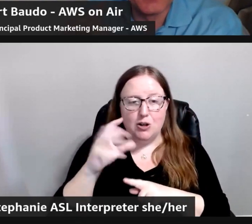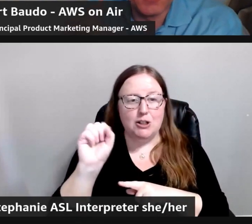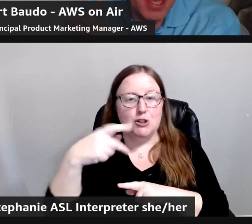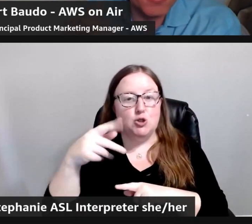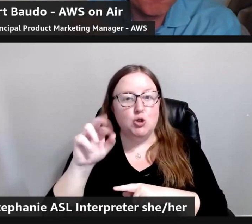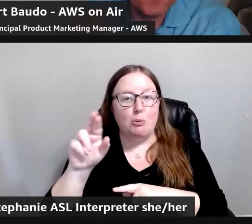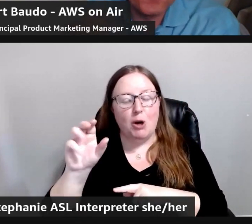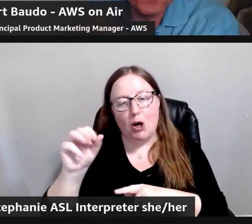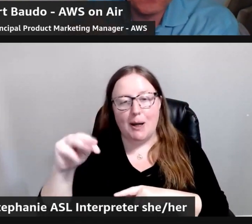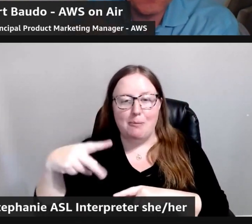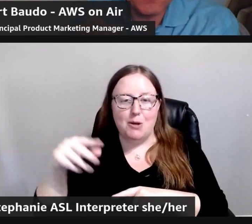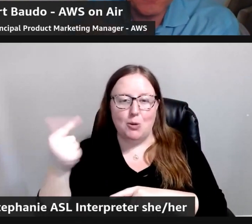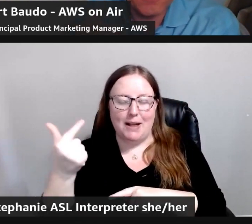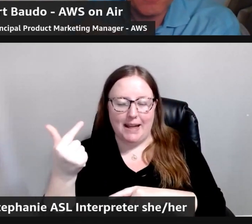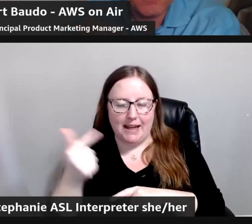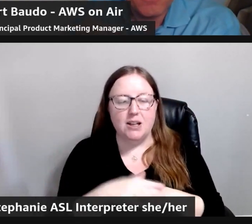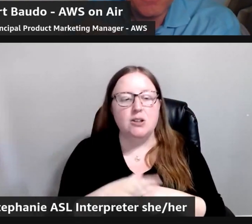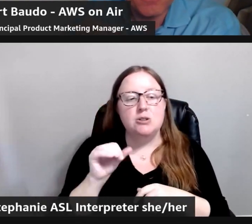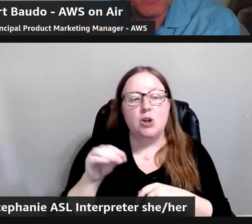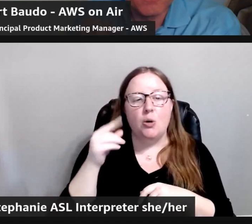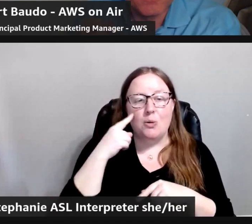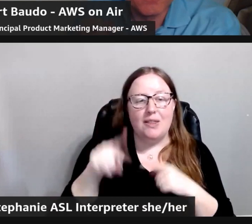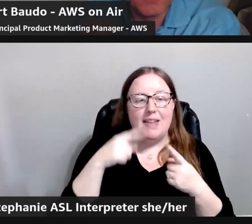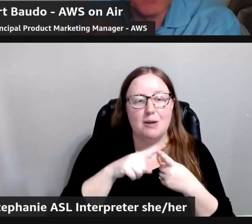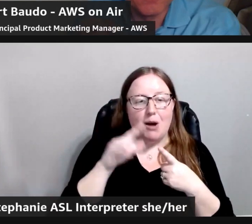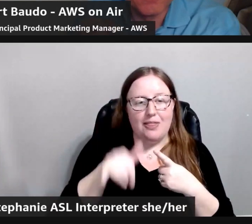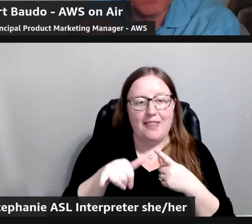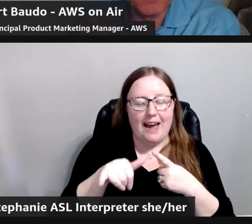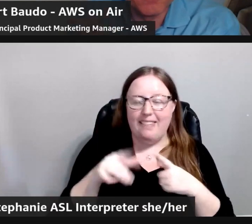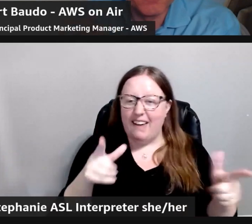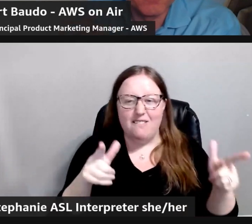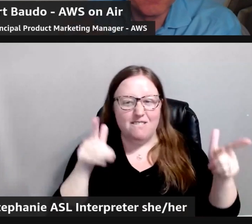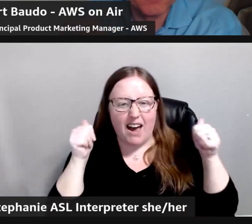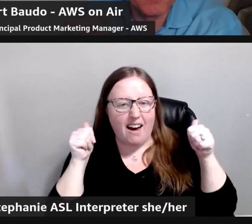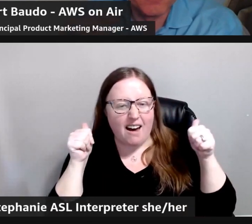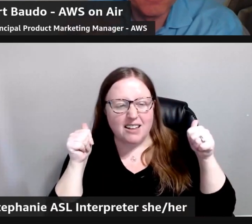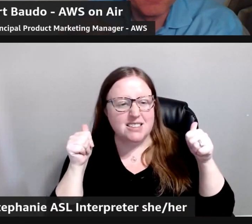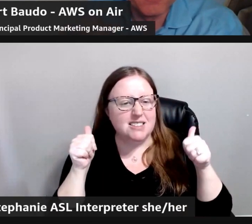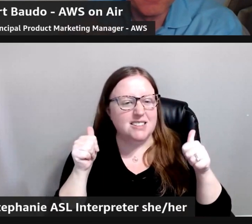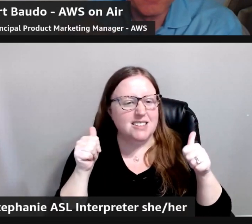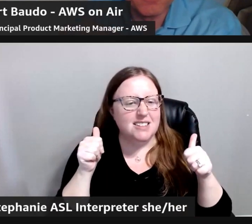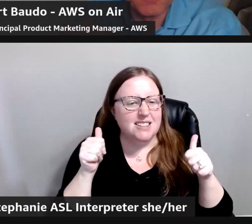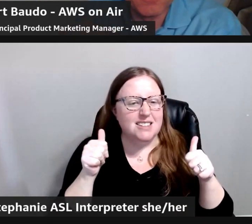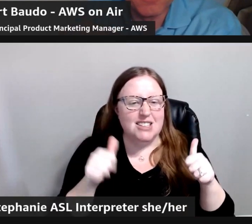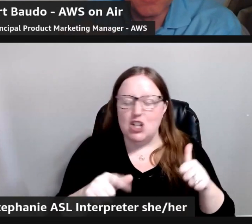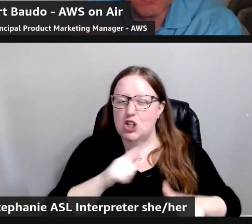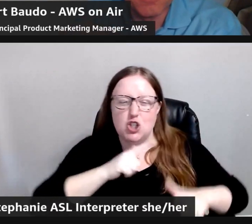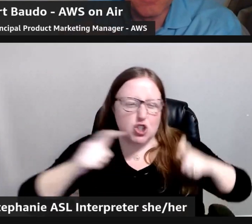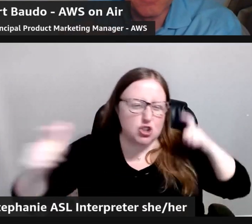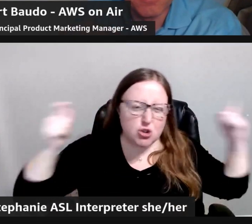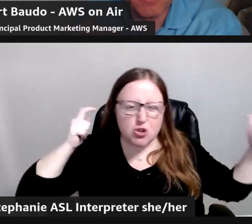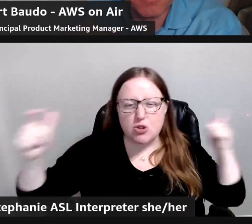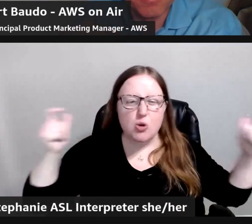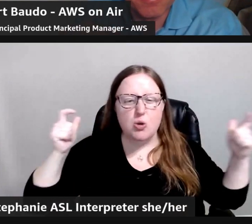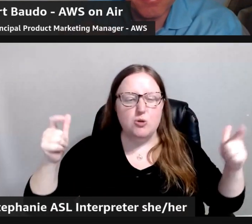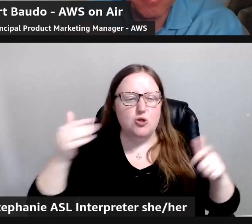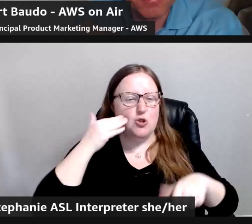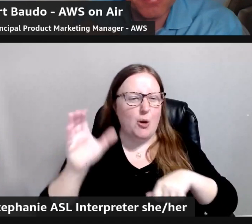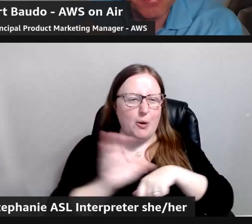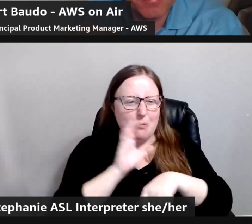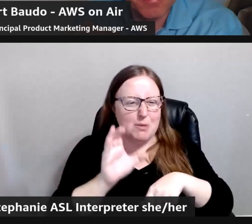right? And normally when we think about supercomputers, we think about, vast sort of football field size